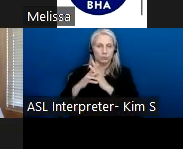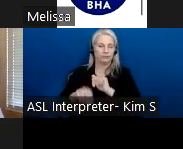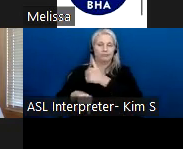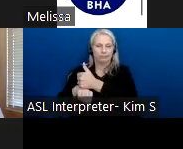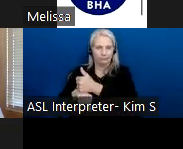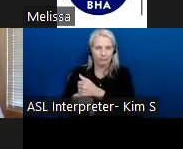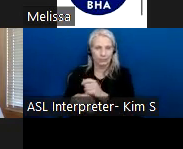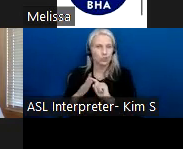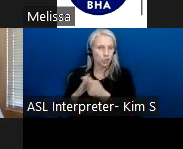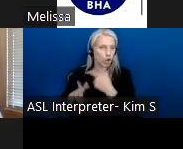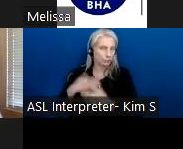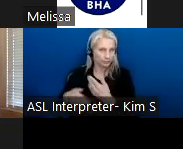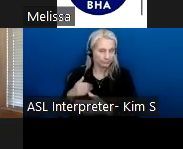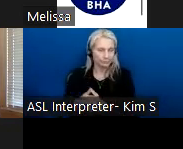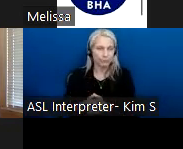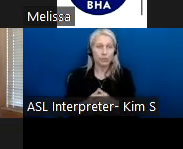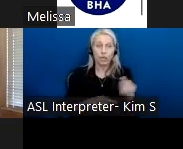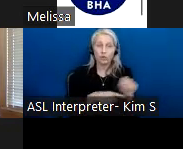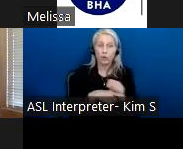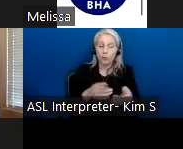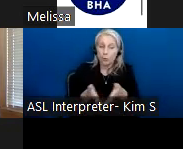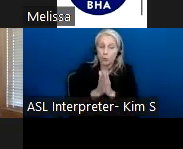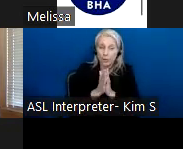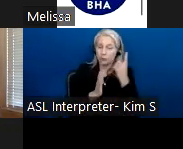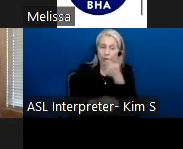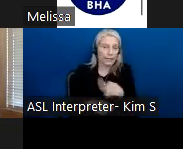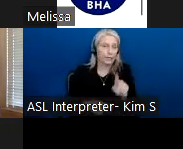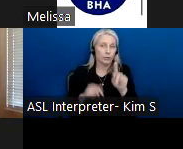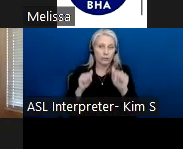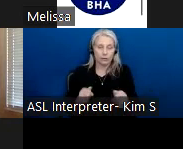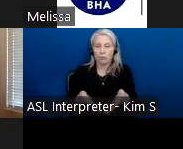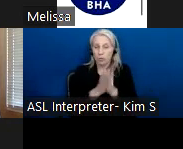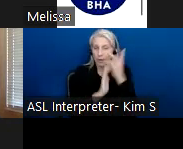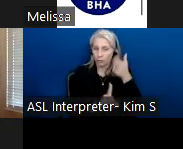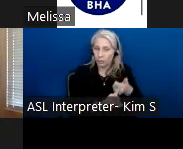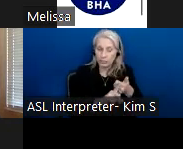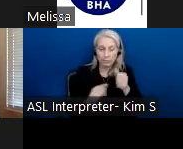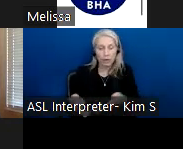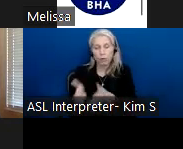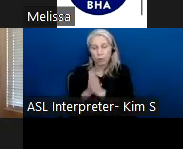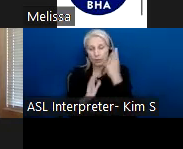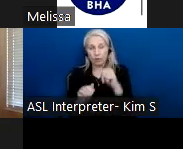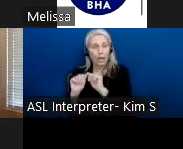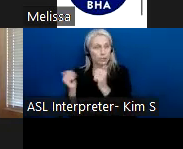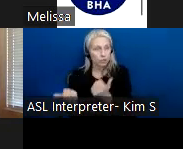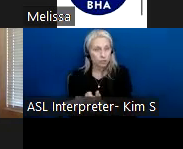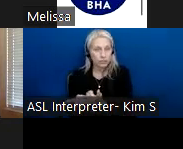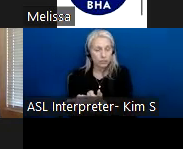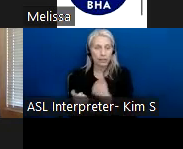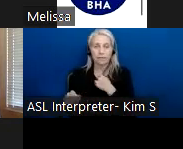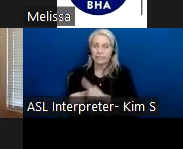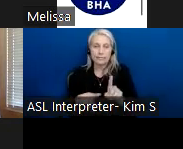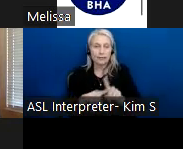Training requests are for anybody. There's options in there. You can request it for yourself. You can request it for your agency. There's